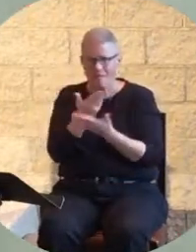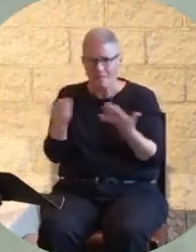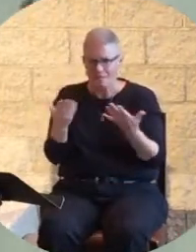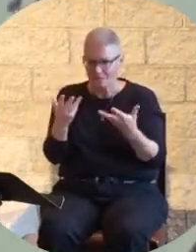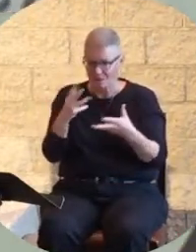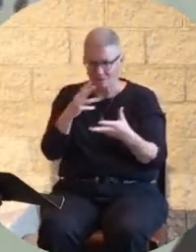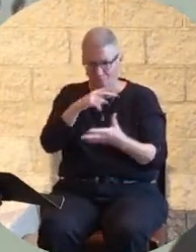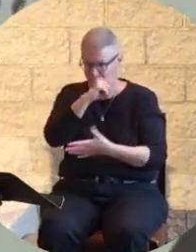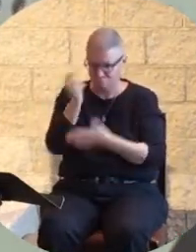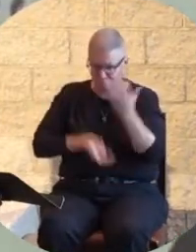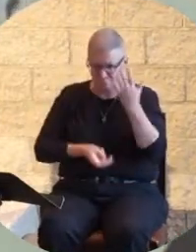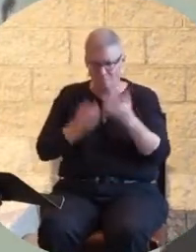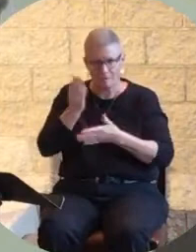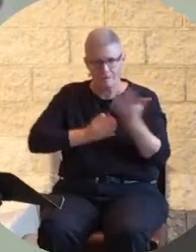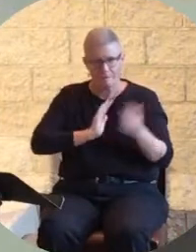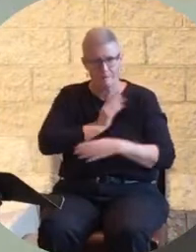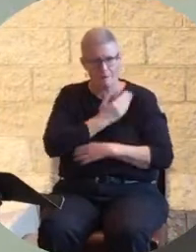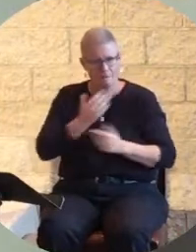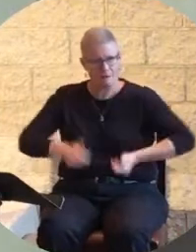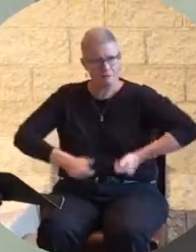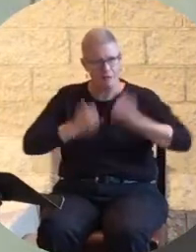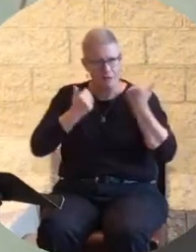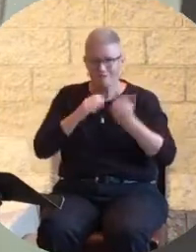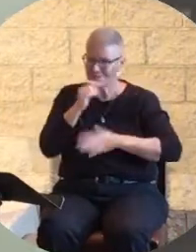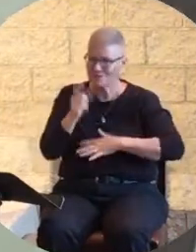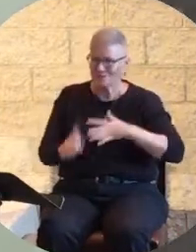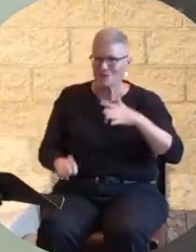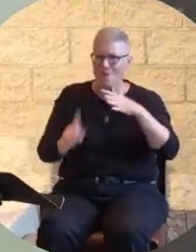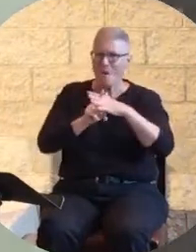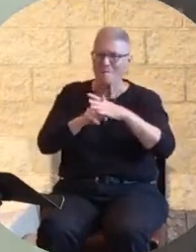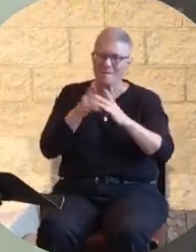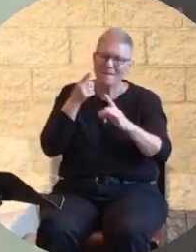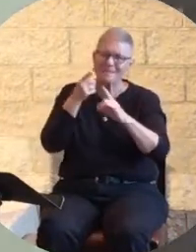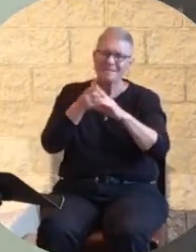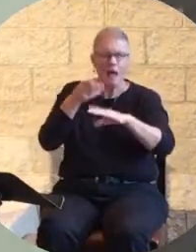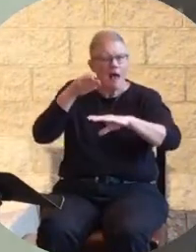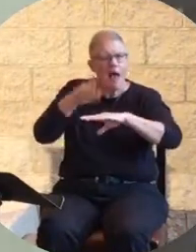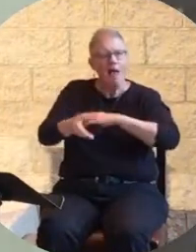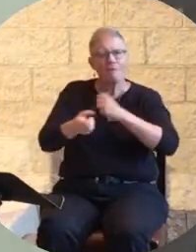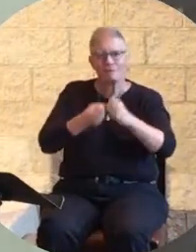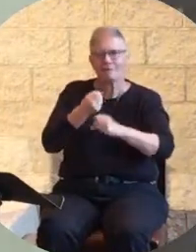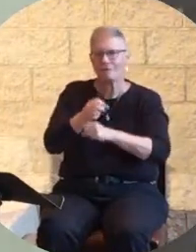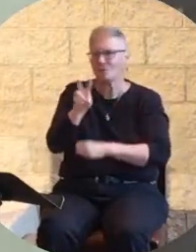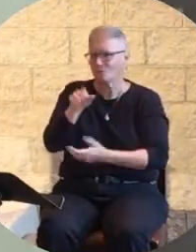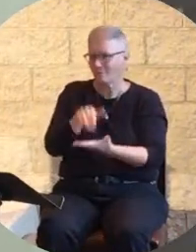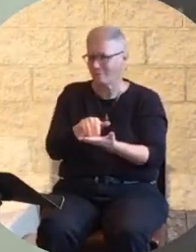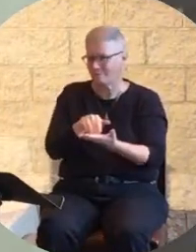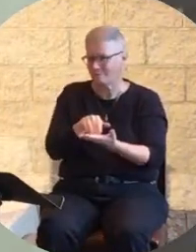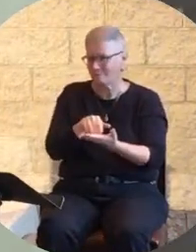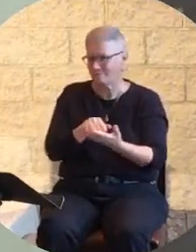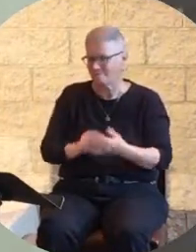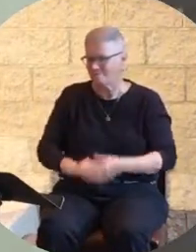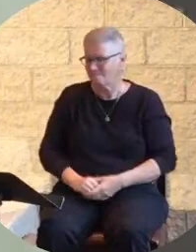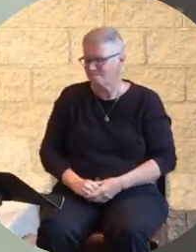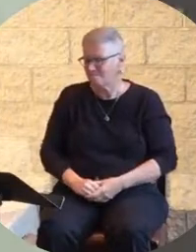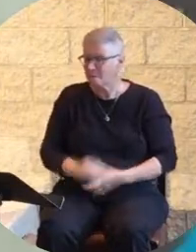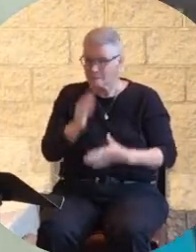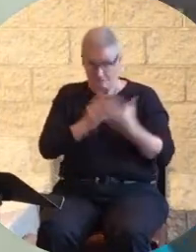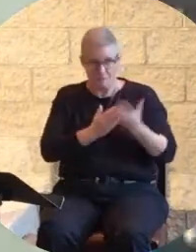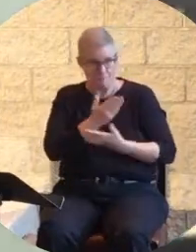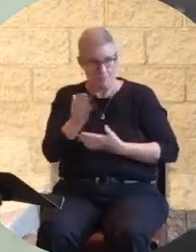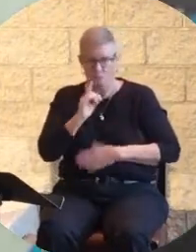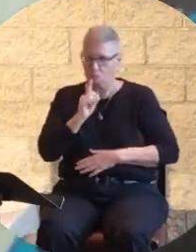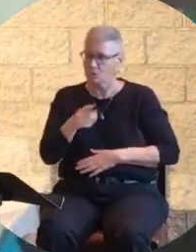lives didn't come out until after 2000. Some of the other things that really were pretty